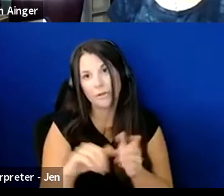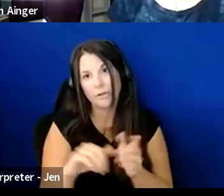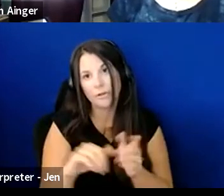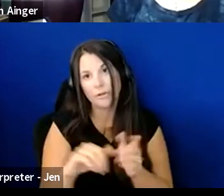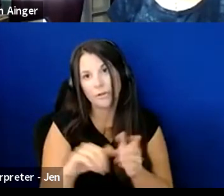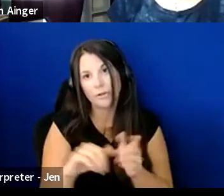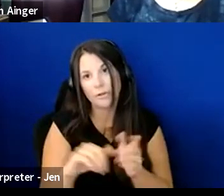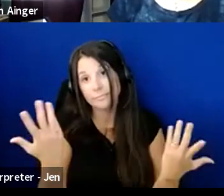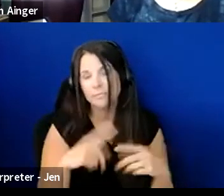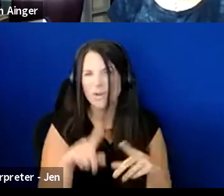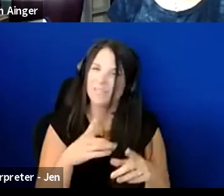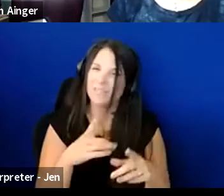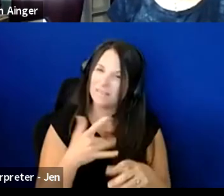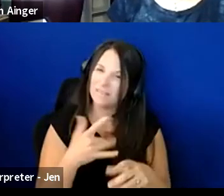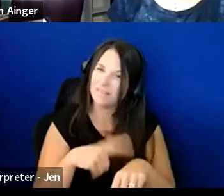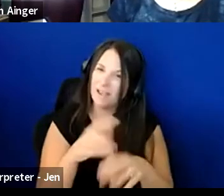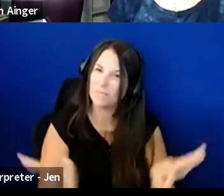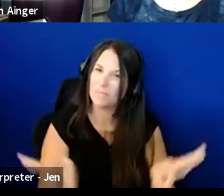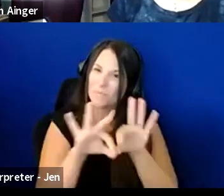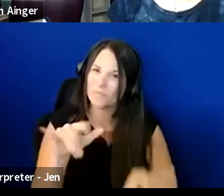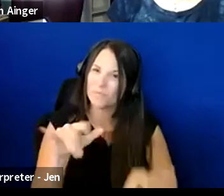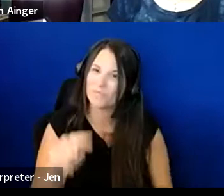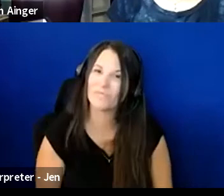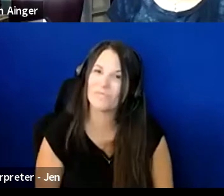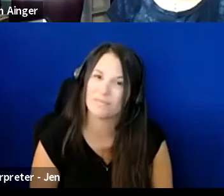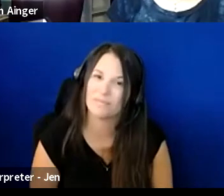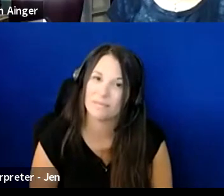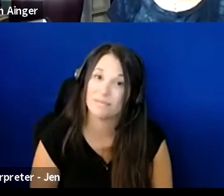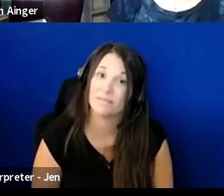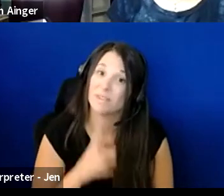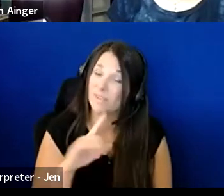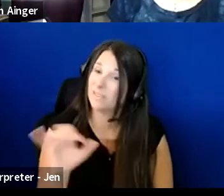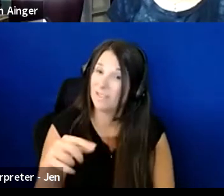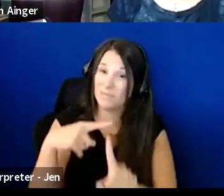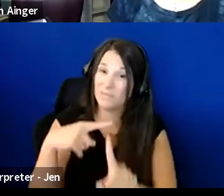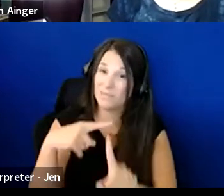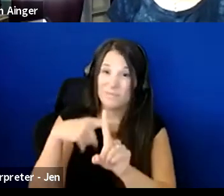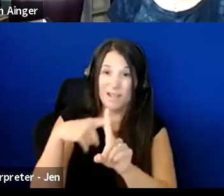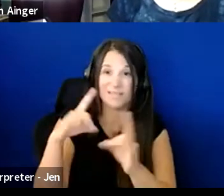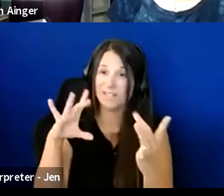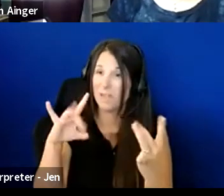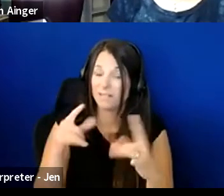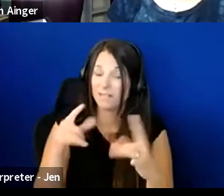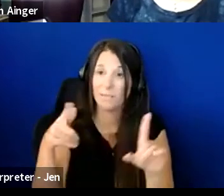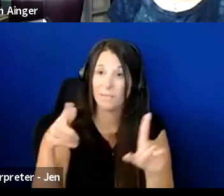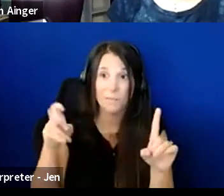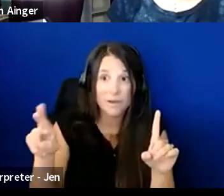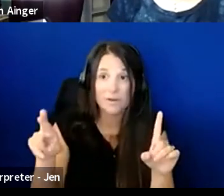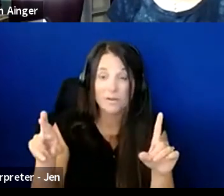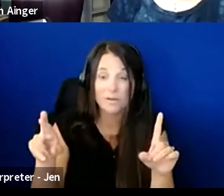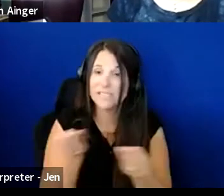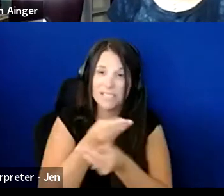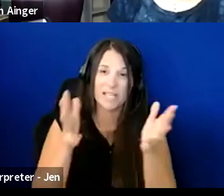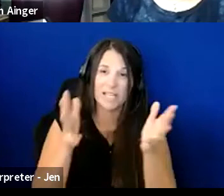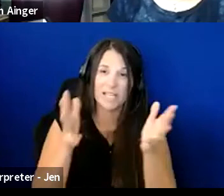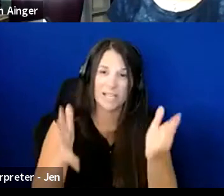time I spent. And you always receive really positive feedbacks. Was always very positive from peers and the facilitators as well. That's